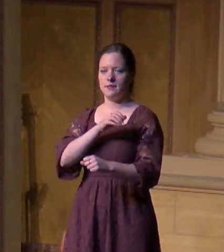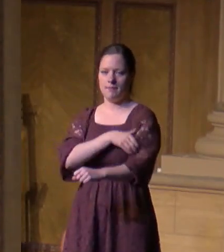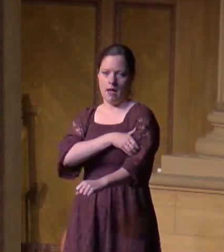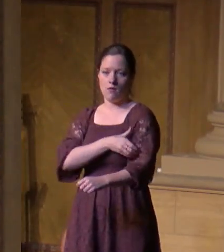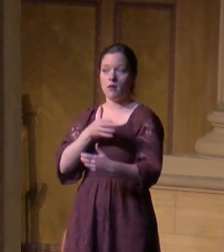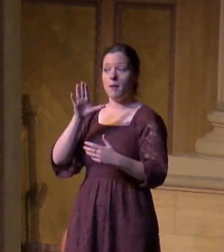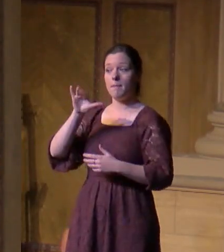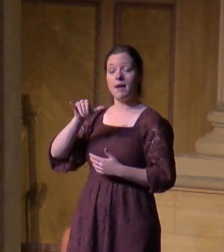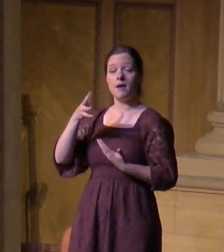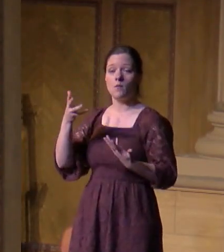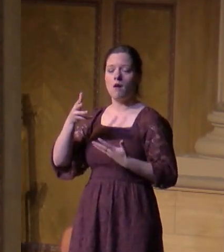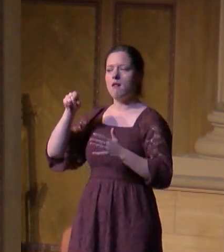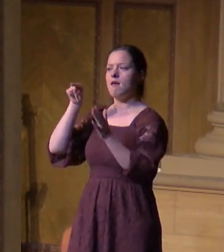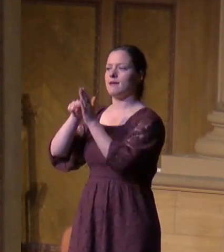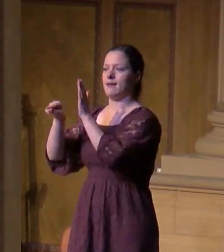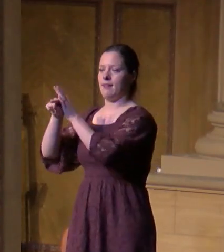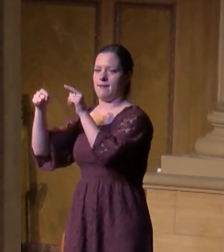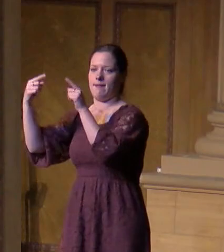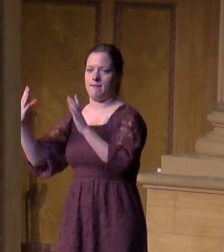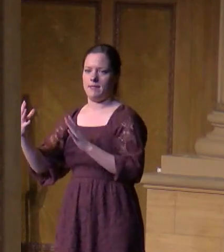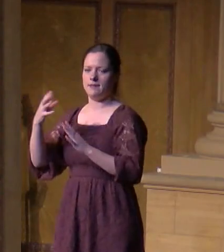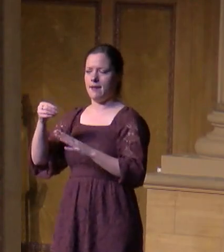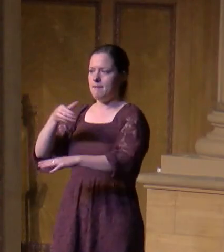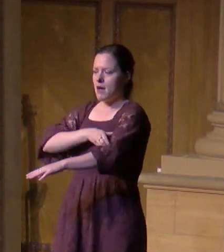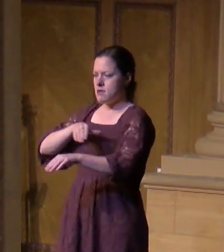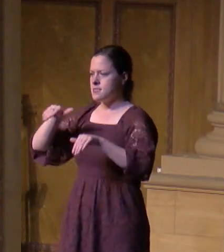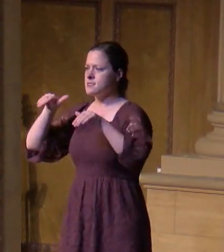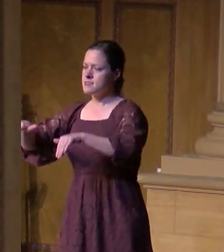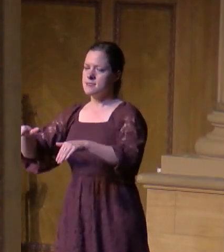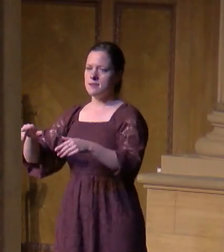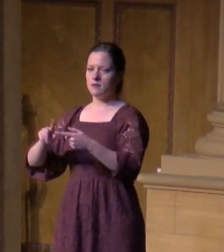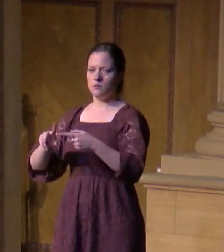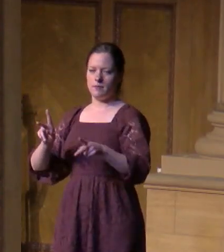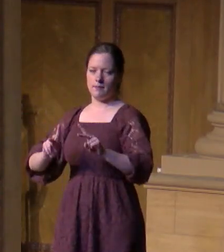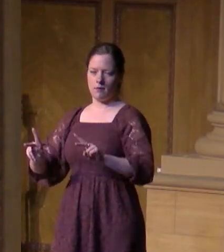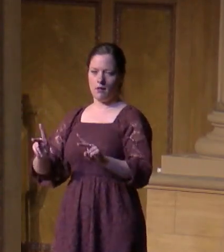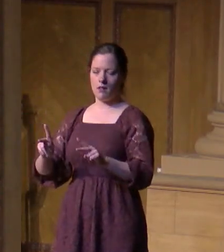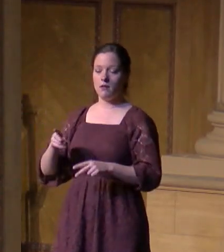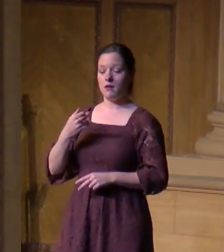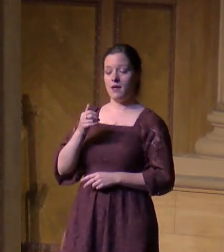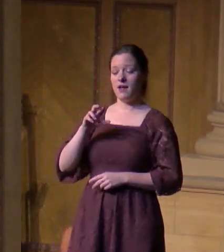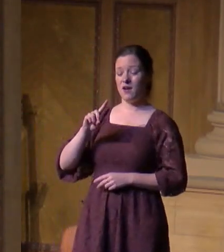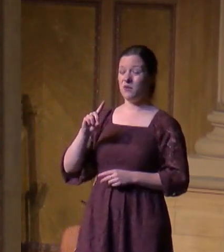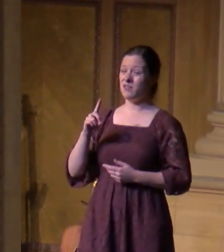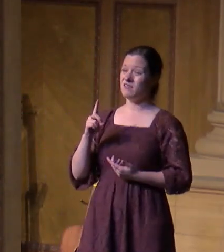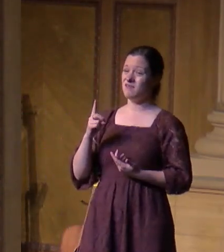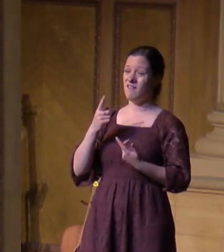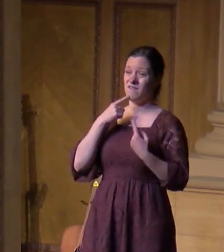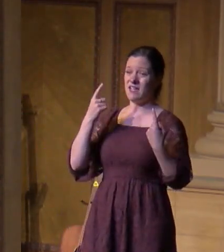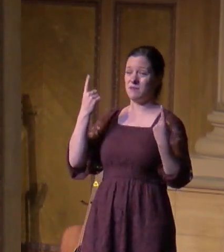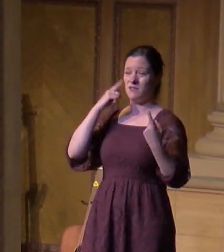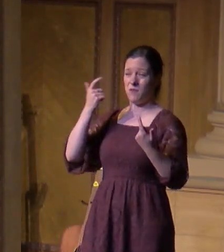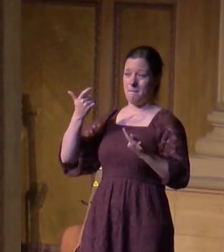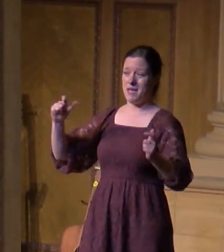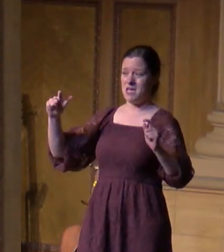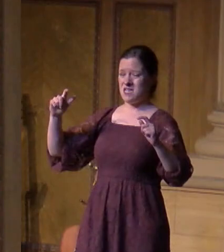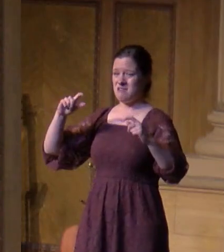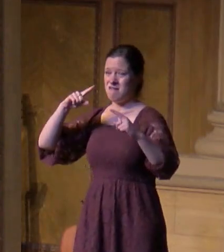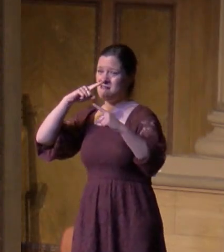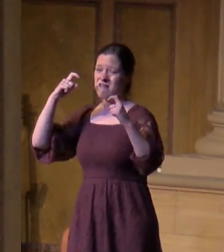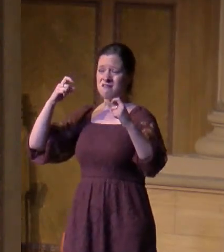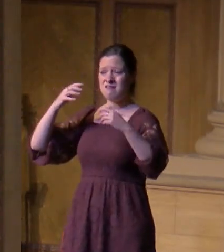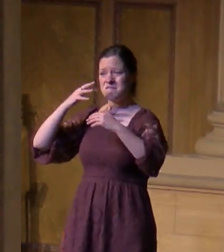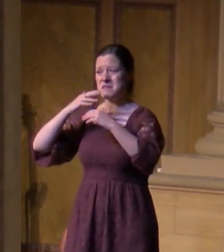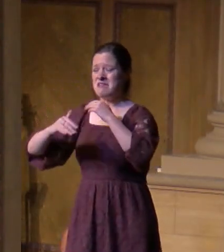enemy and using terror to keep his people submitted. He was big on big bloody public executions to make sure that everybody knew